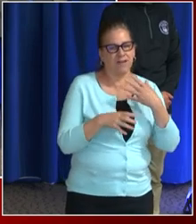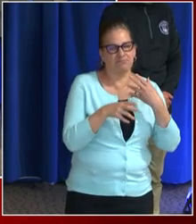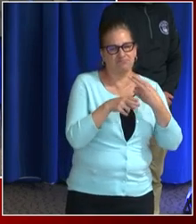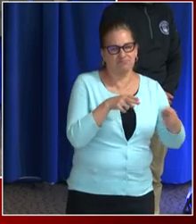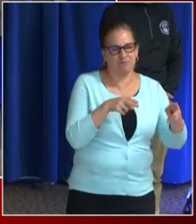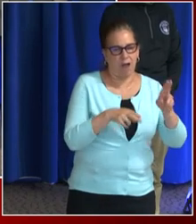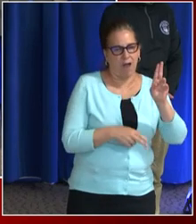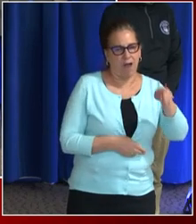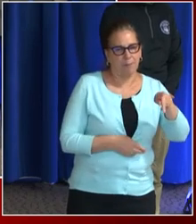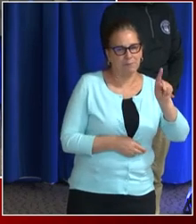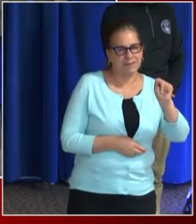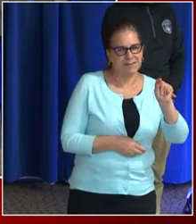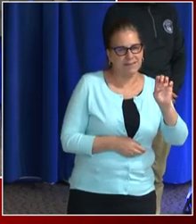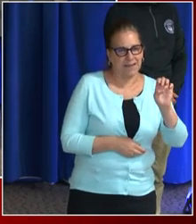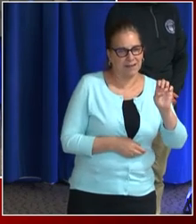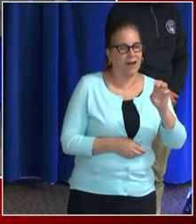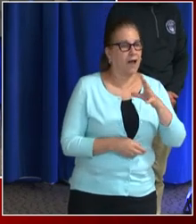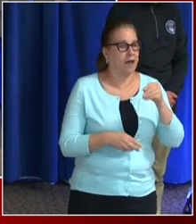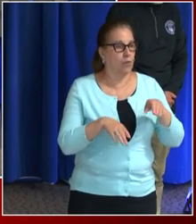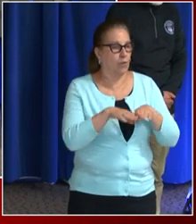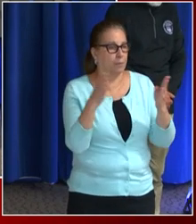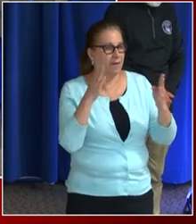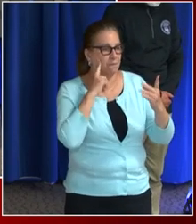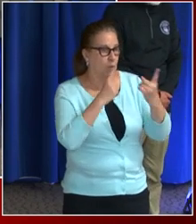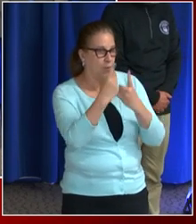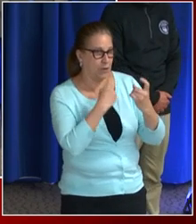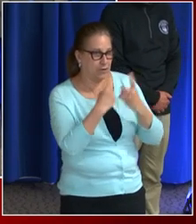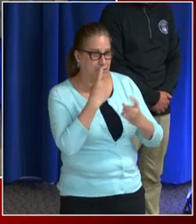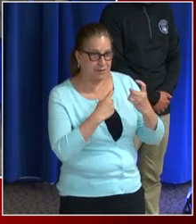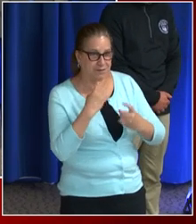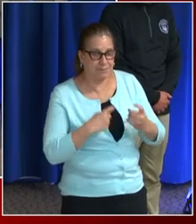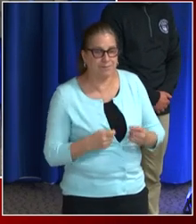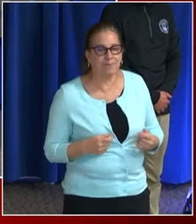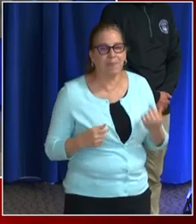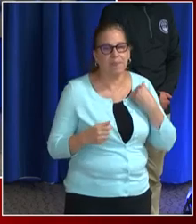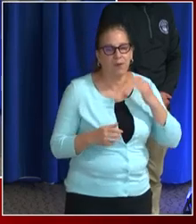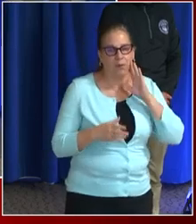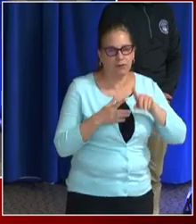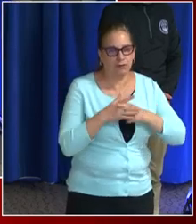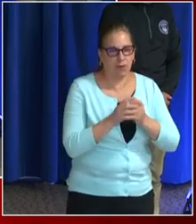take your questions. Let me just start with this.